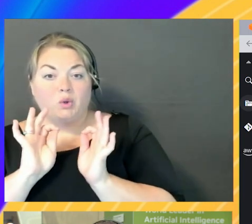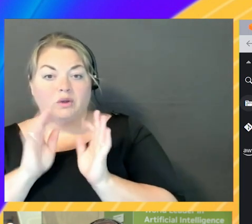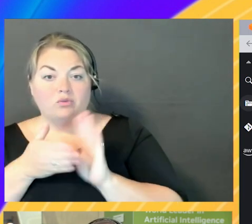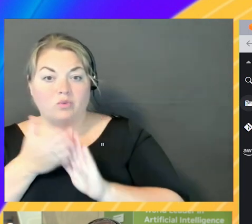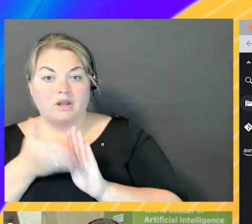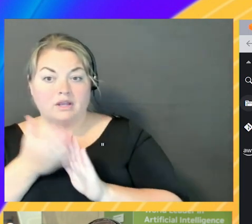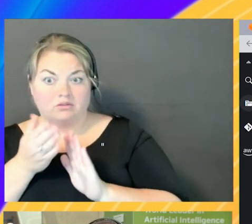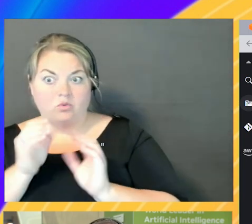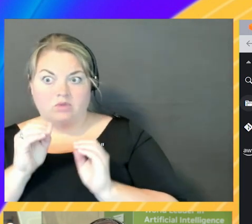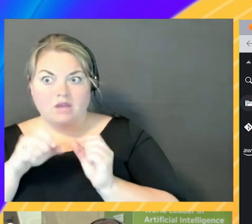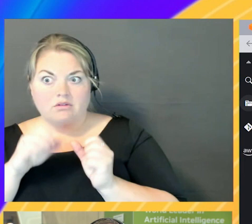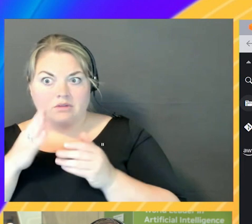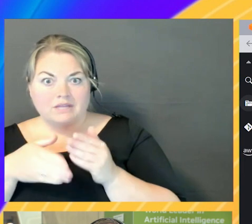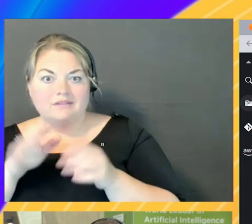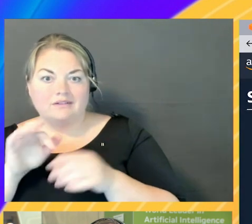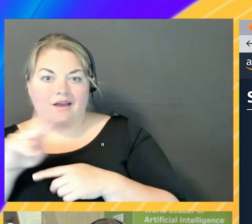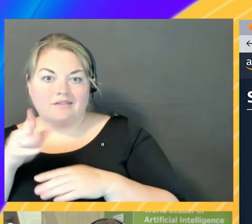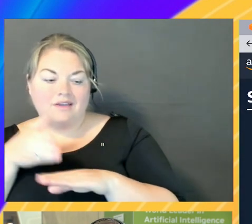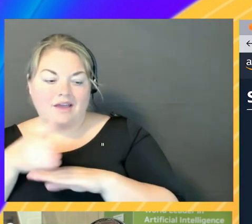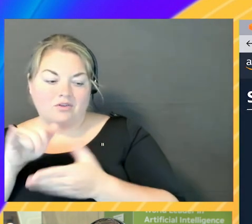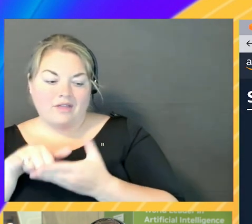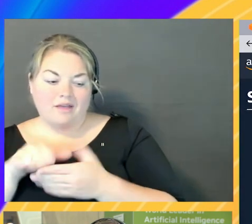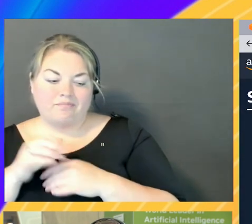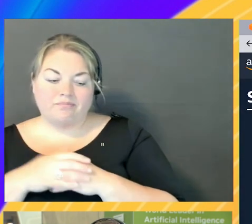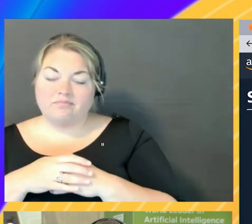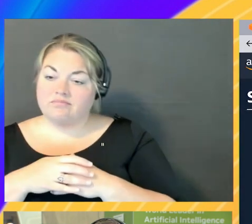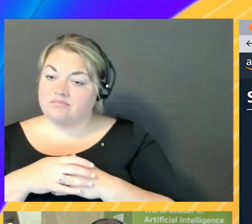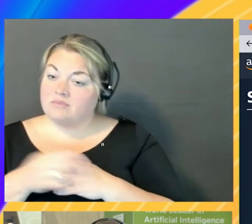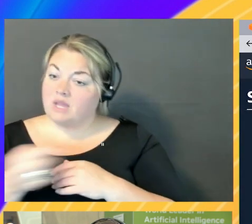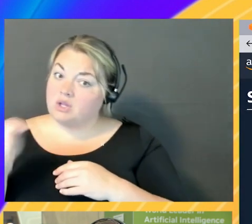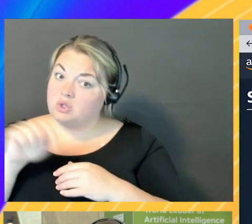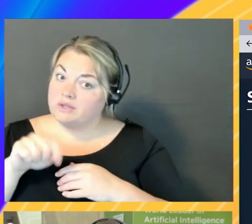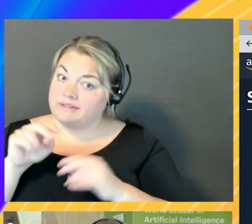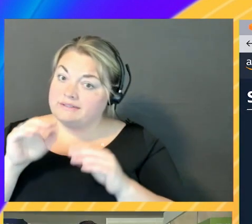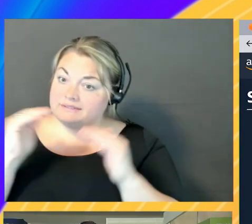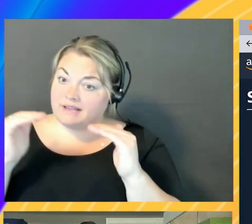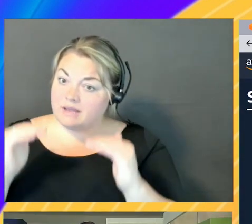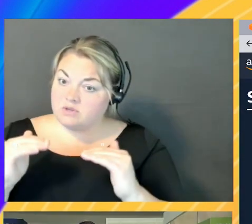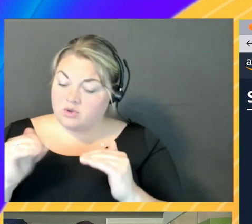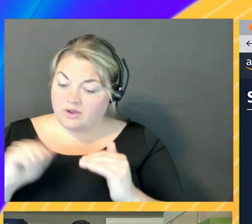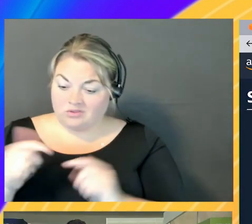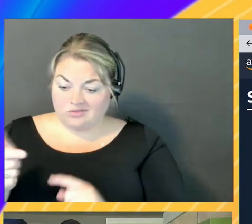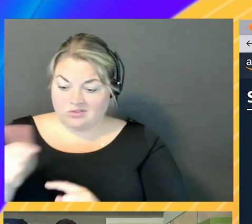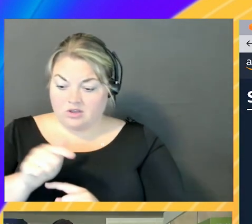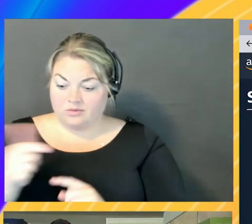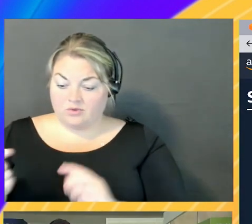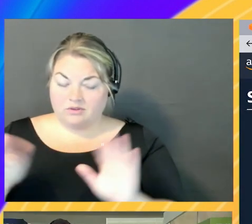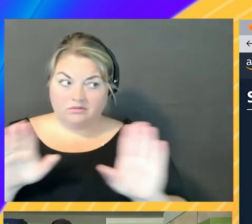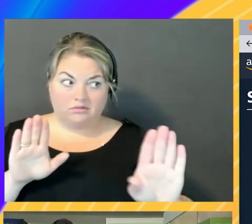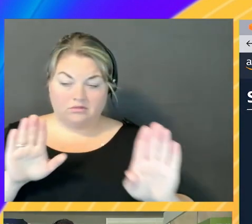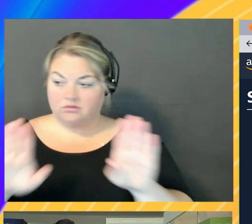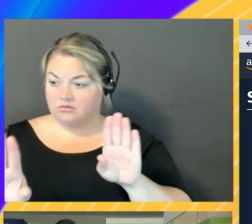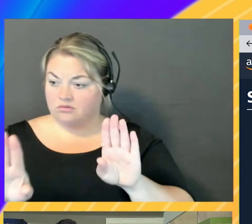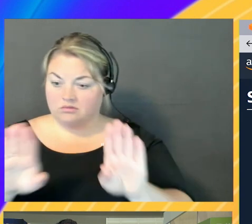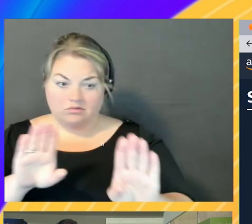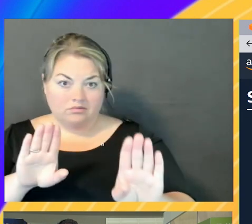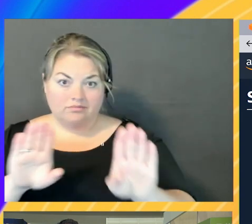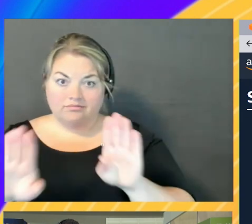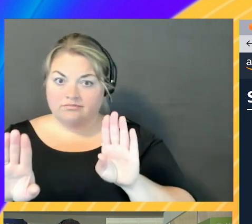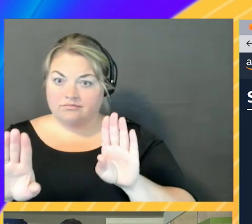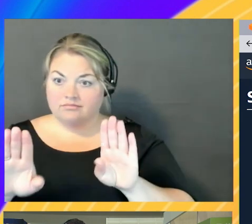that. Okay, so let's go back over to the steps. You get the juggle between the step tab and also like